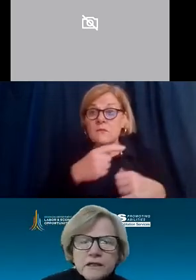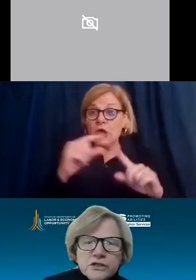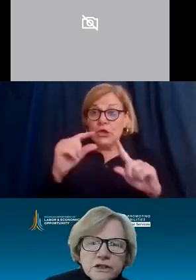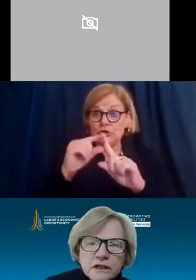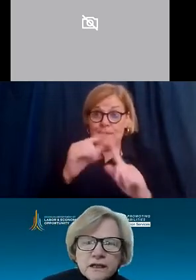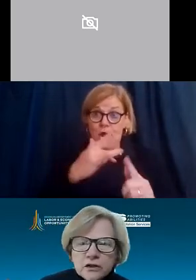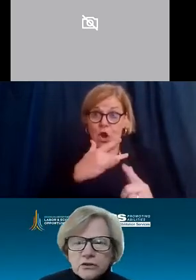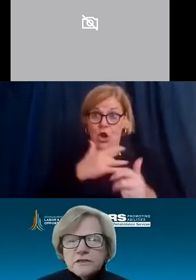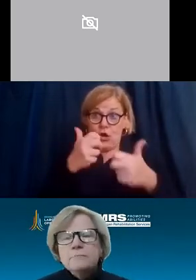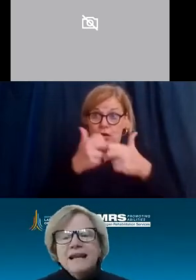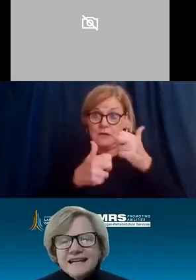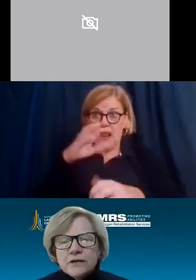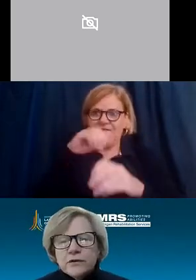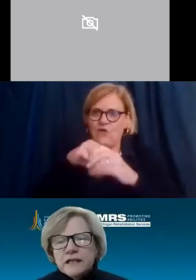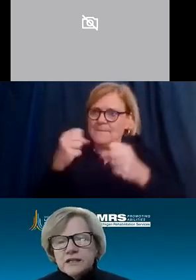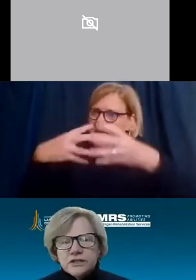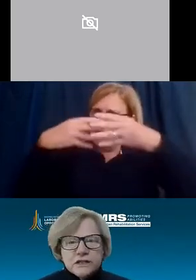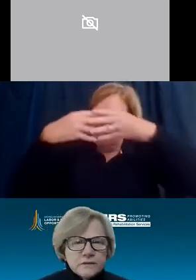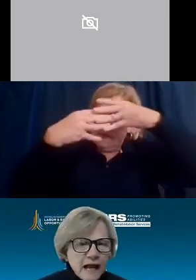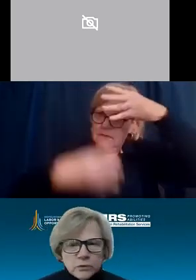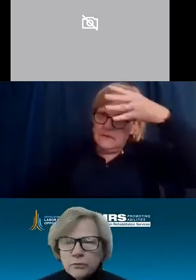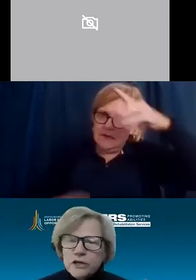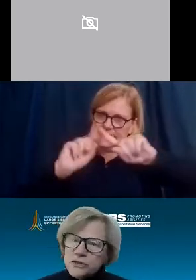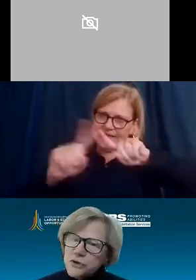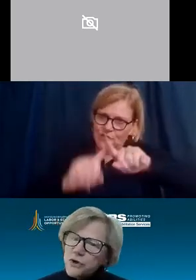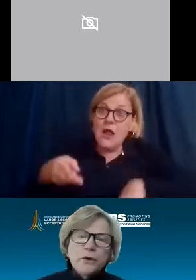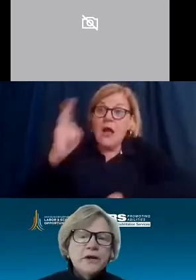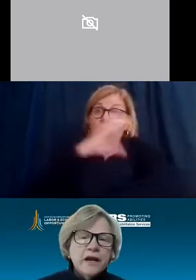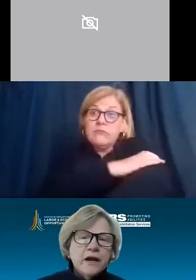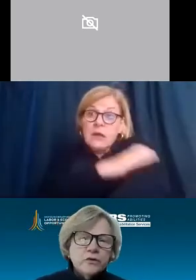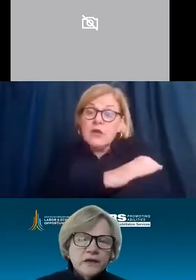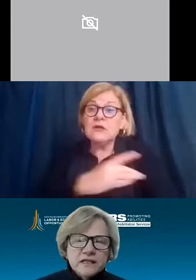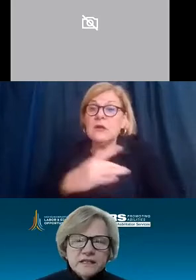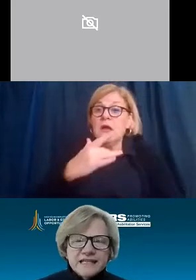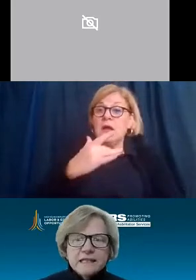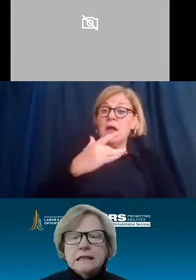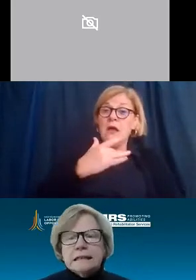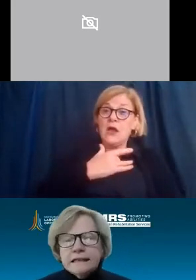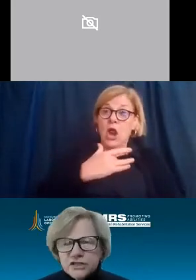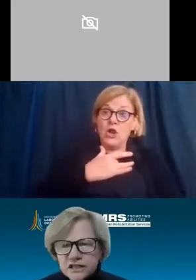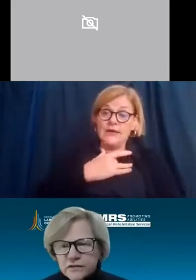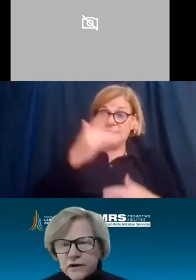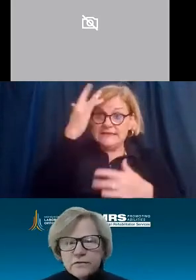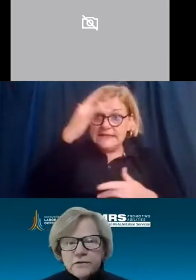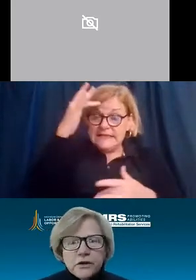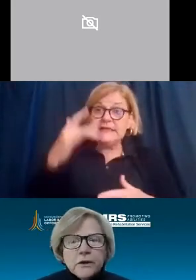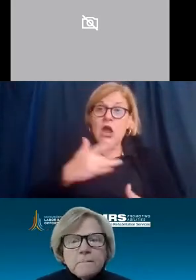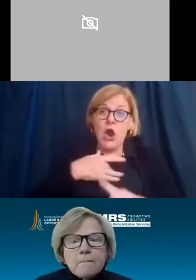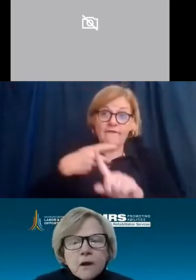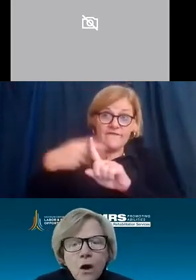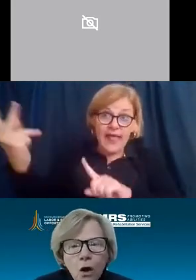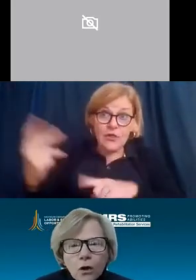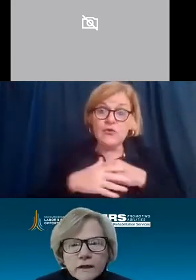heart condition includes many different conditions: high blood pressure, coronary artery disease, congestive heart